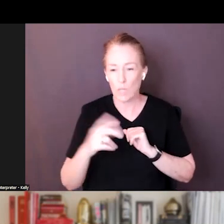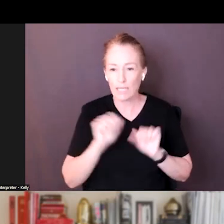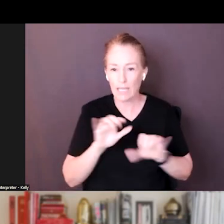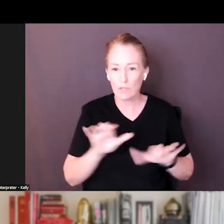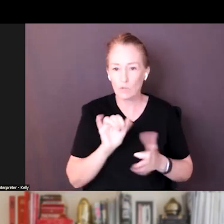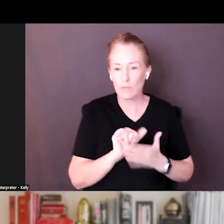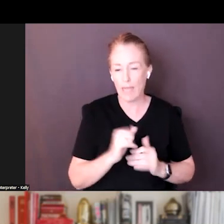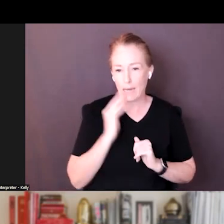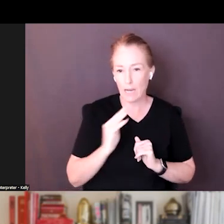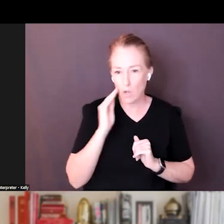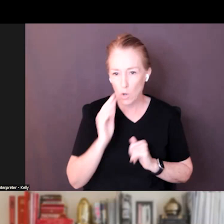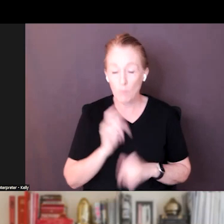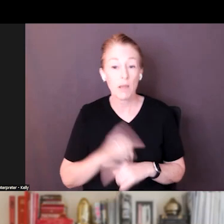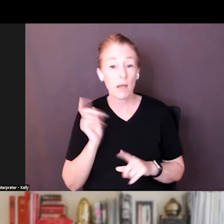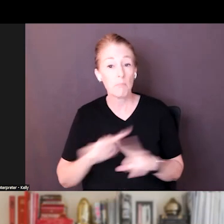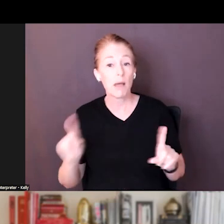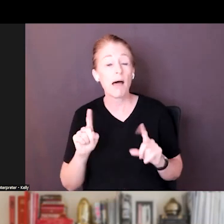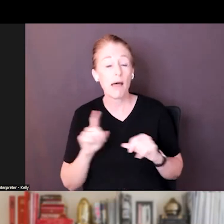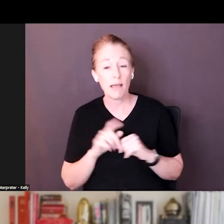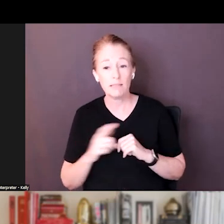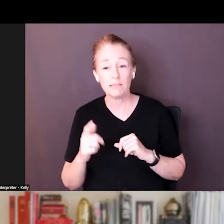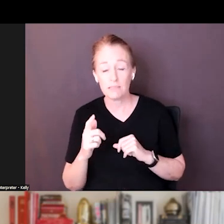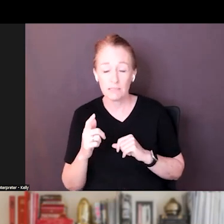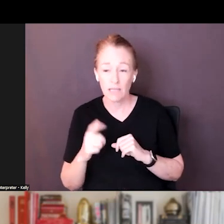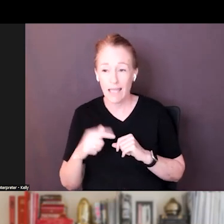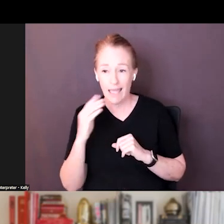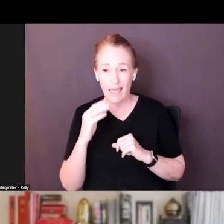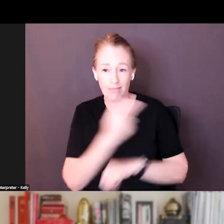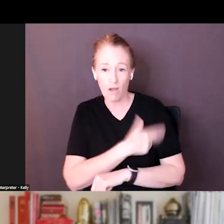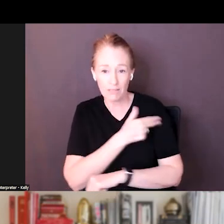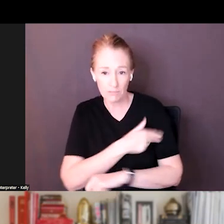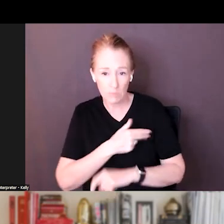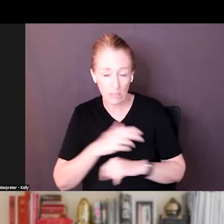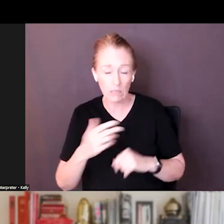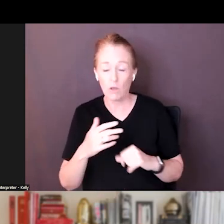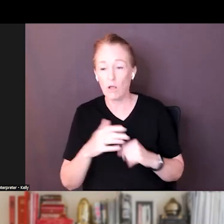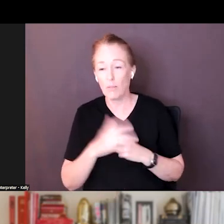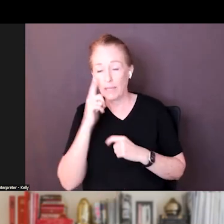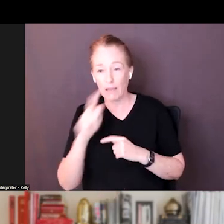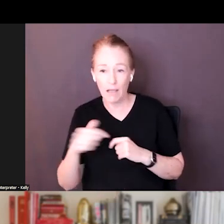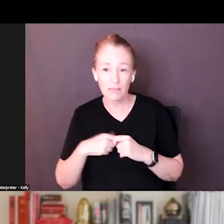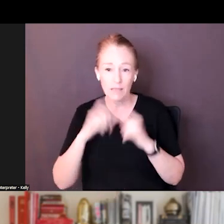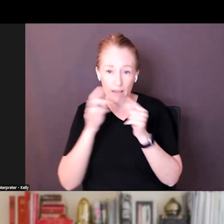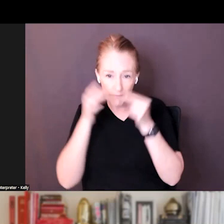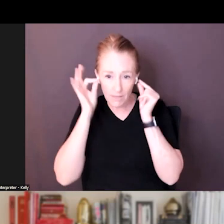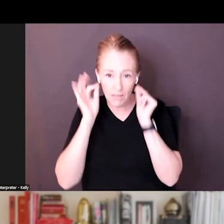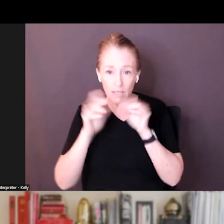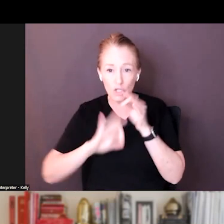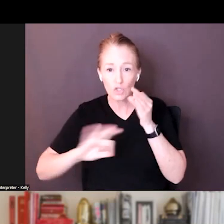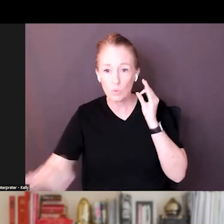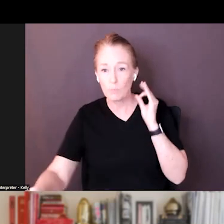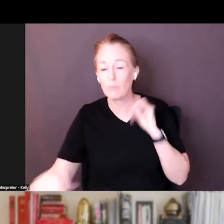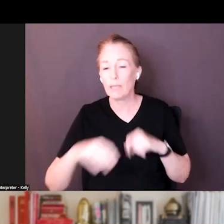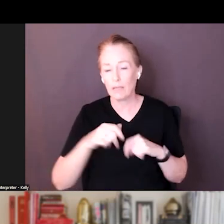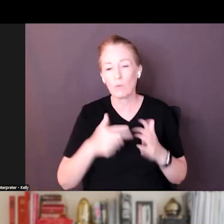means, because of the ligature risk of oxygen tubing, that they need to have a one-to-one, and then that leads to hospitals refusing to take those